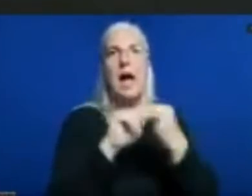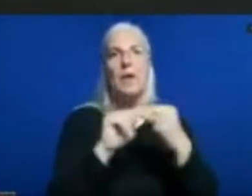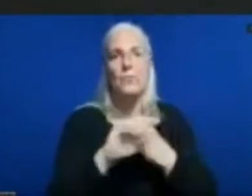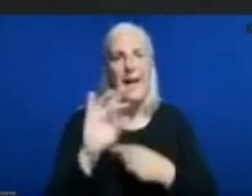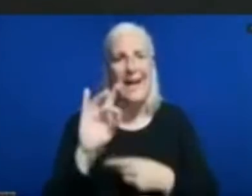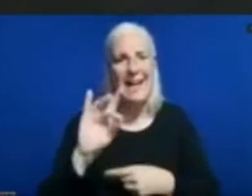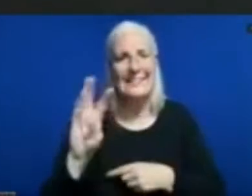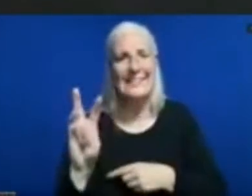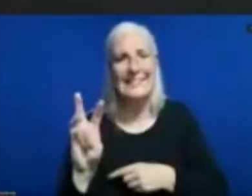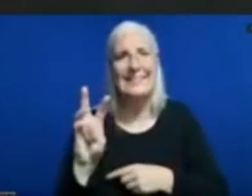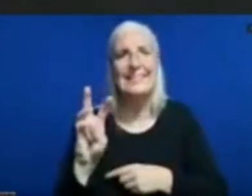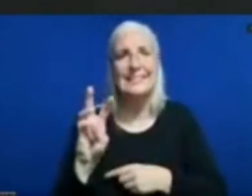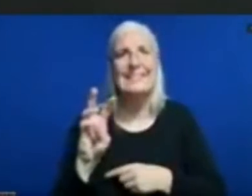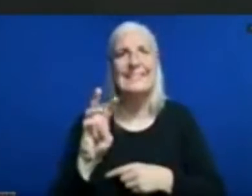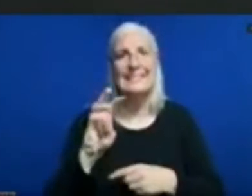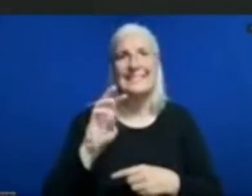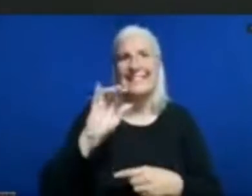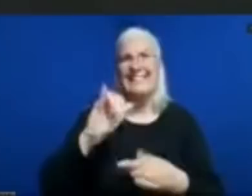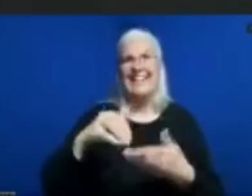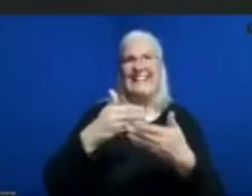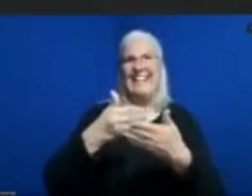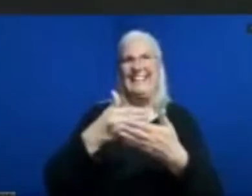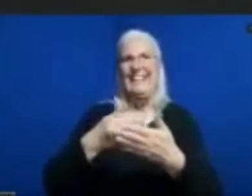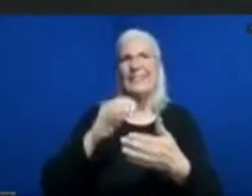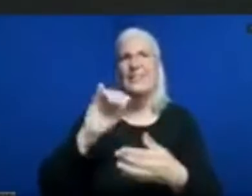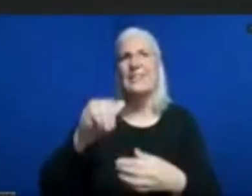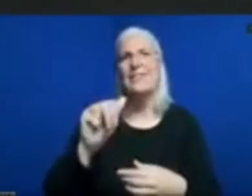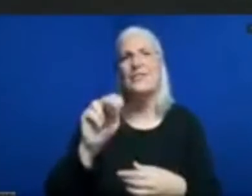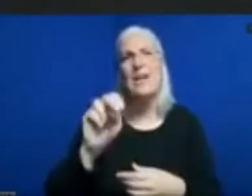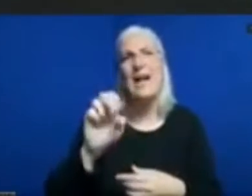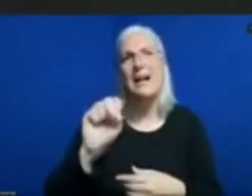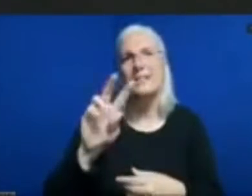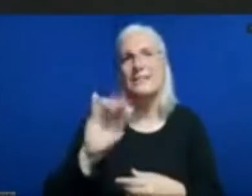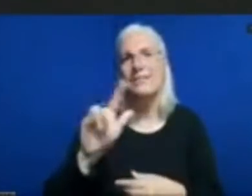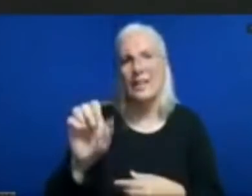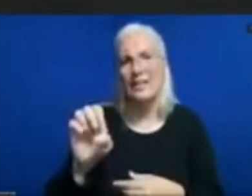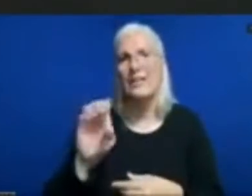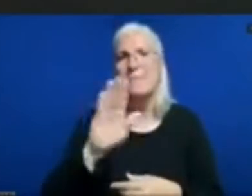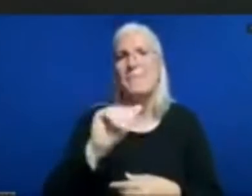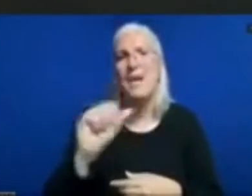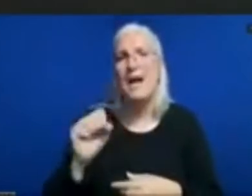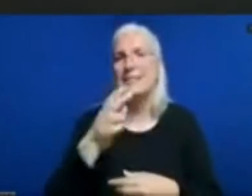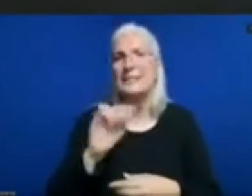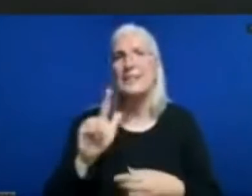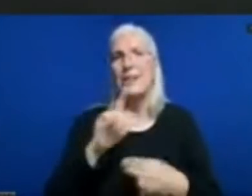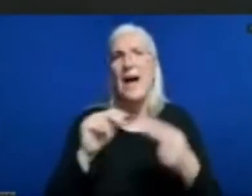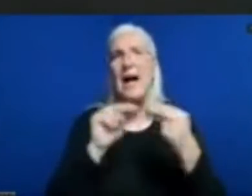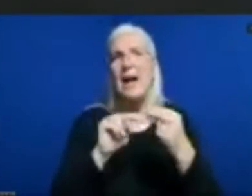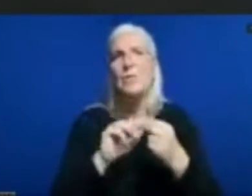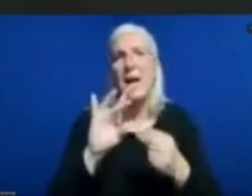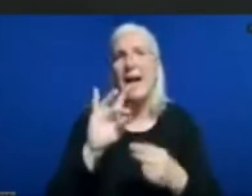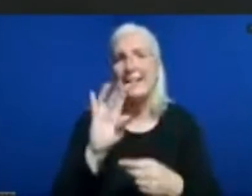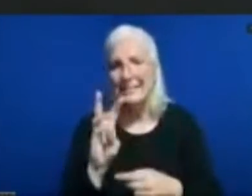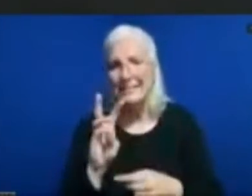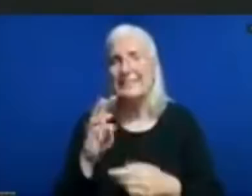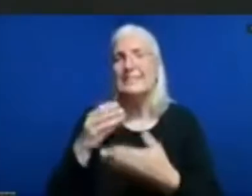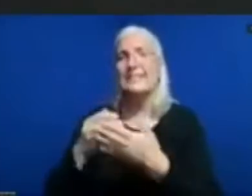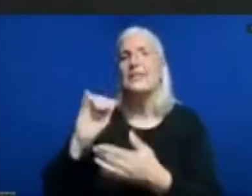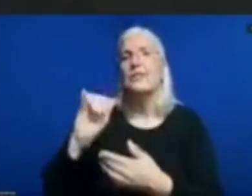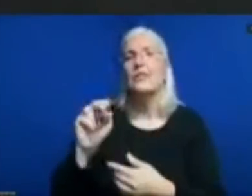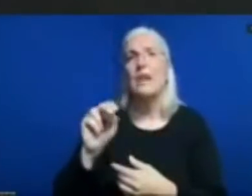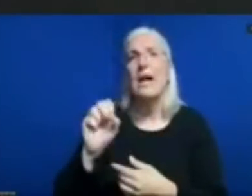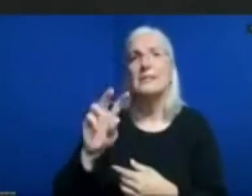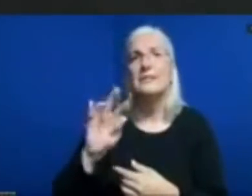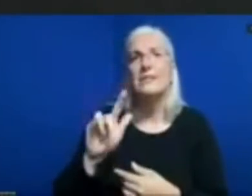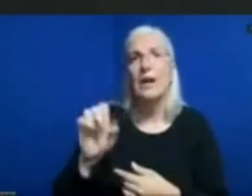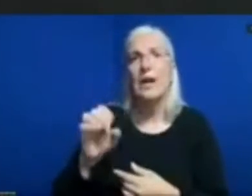Janesville, Milford country where the fire has been so active and we've had to do those mandatory evacuation orders. And then we do have an order from A3 to